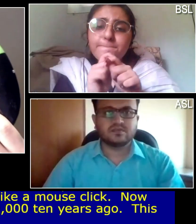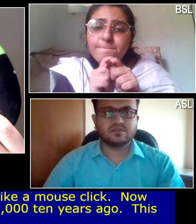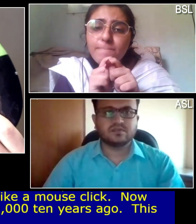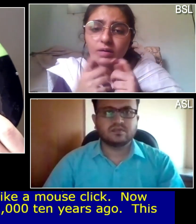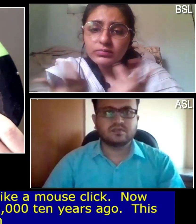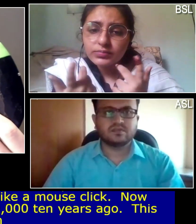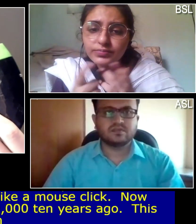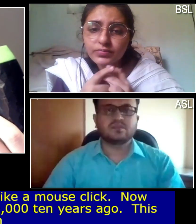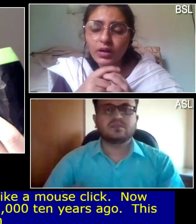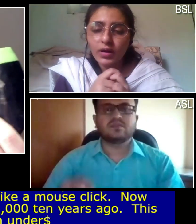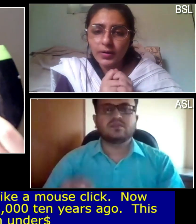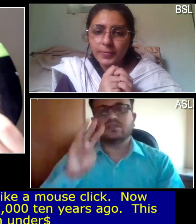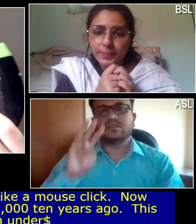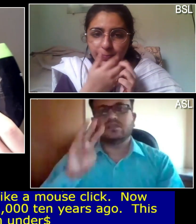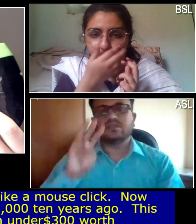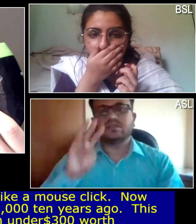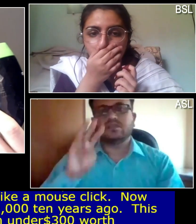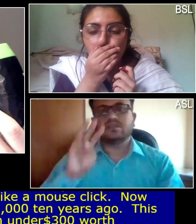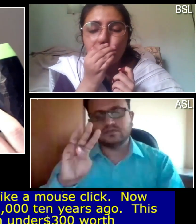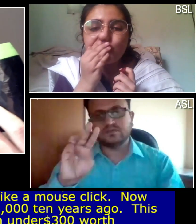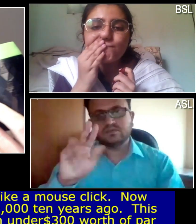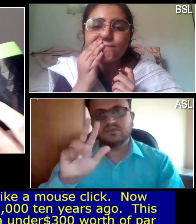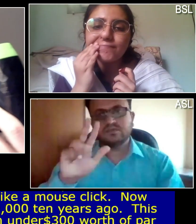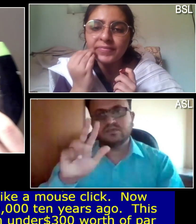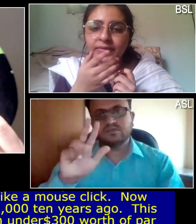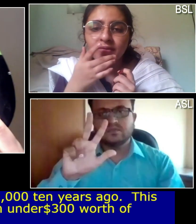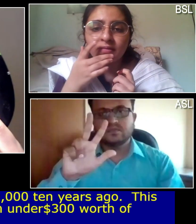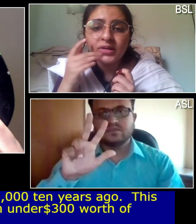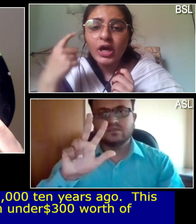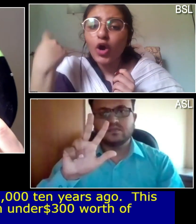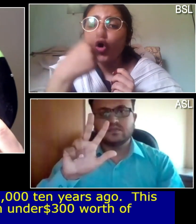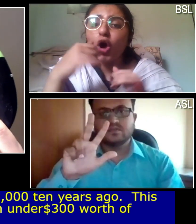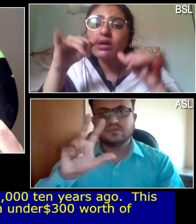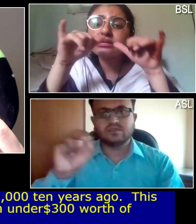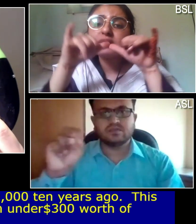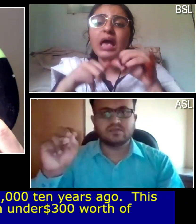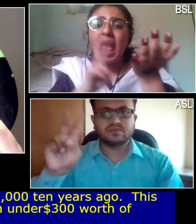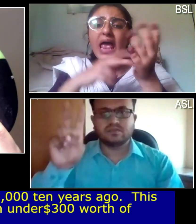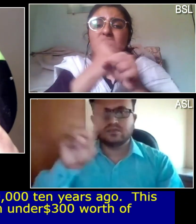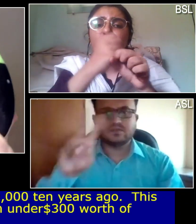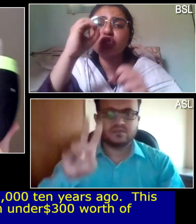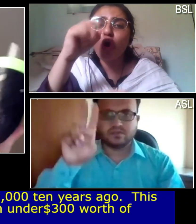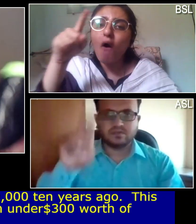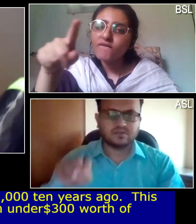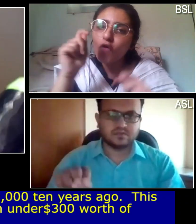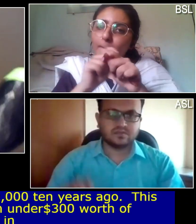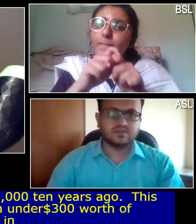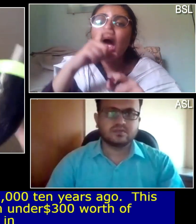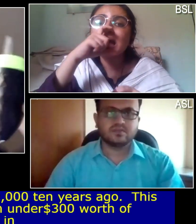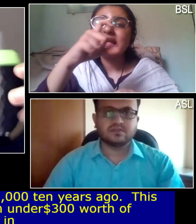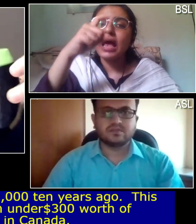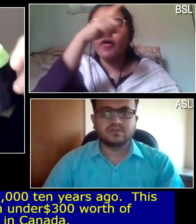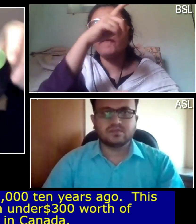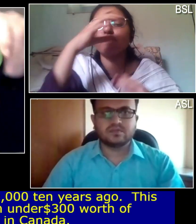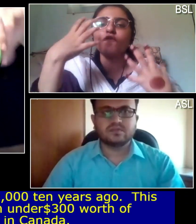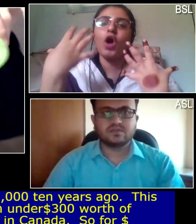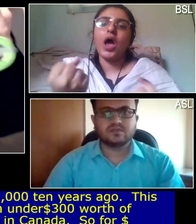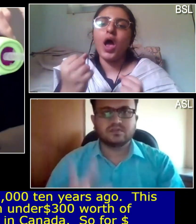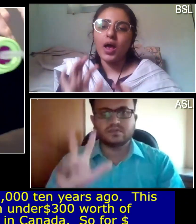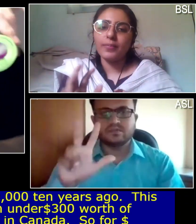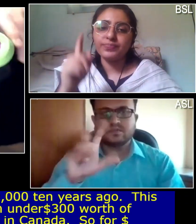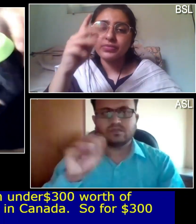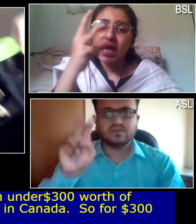worth of parts. It's designed by an NGO here in Canada. And so for $300, someone can